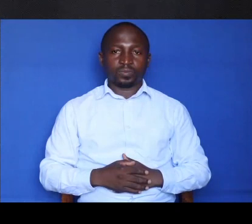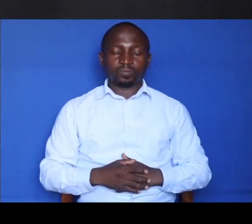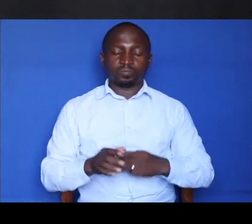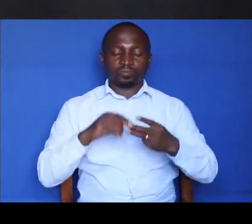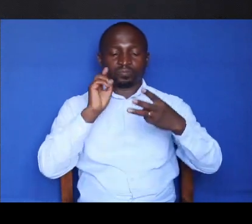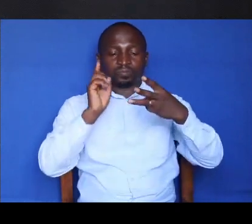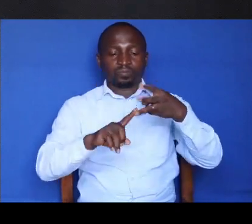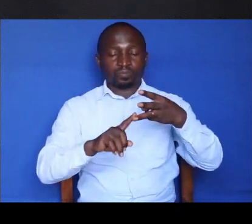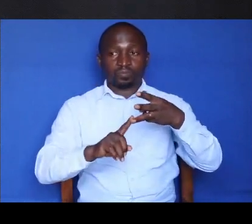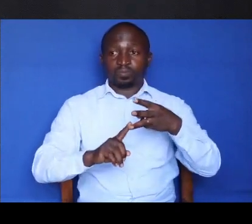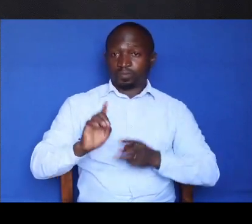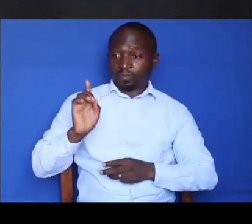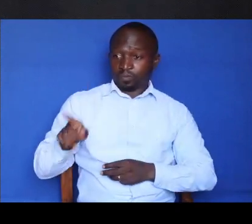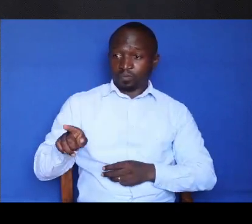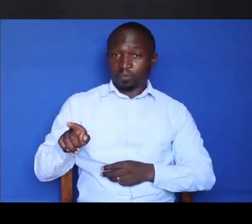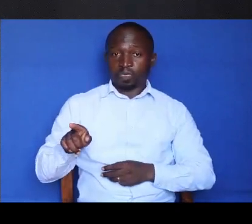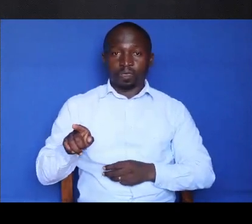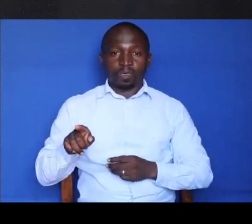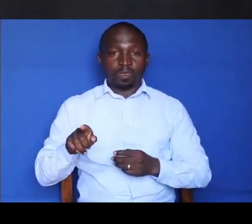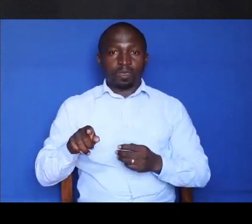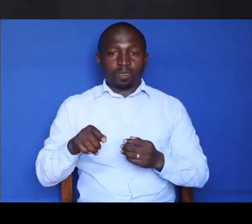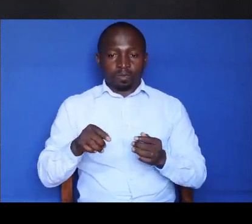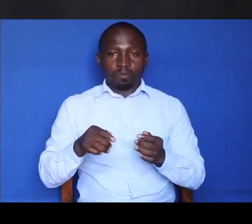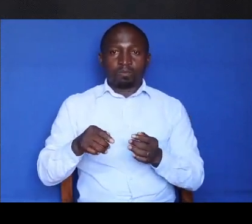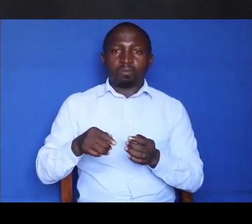We have river profile